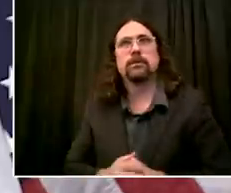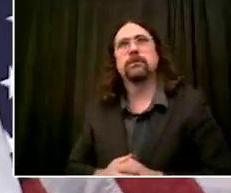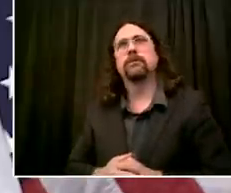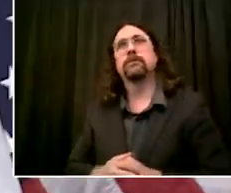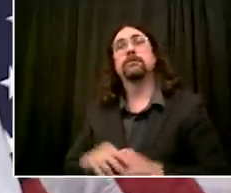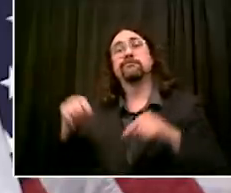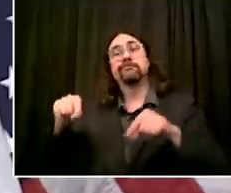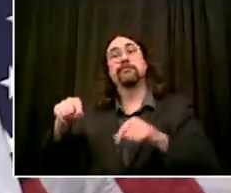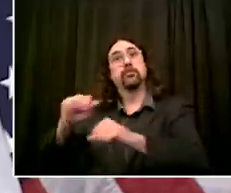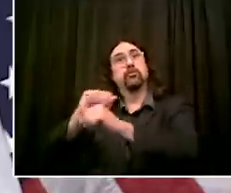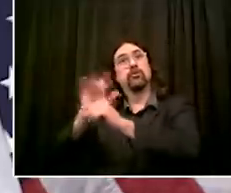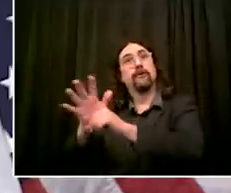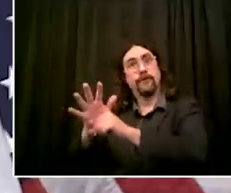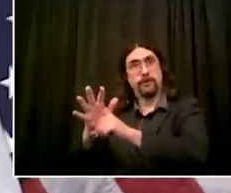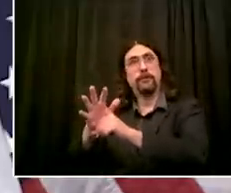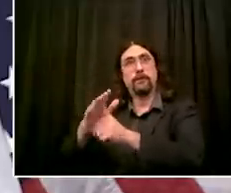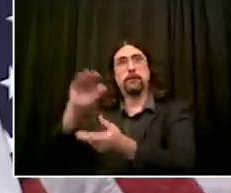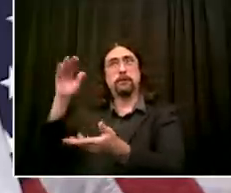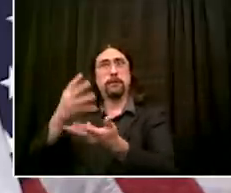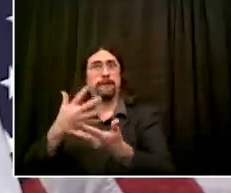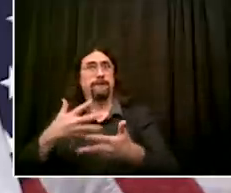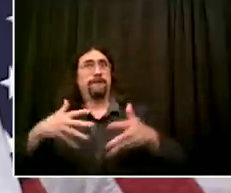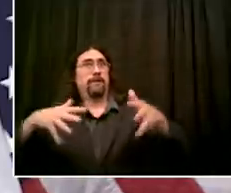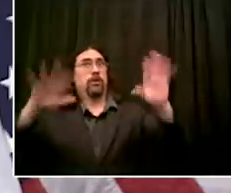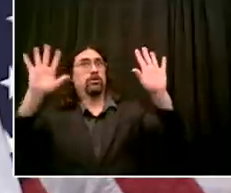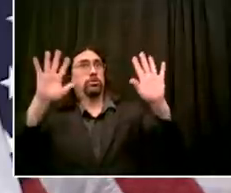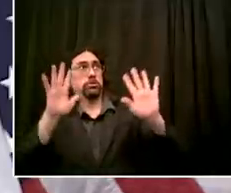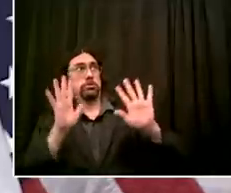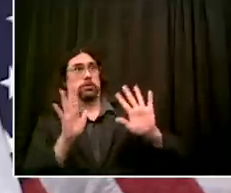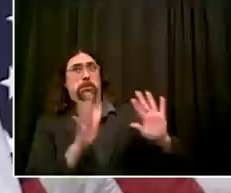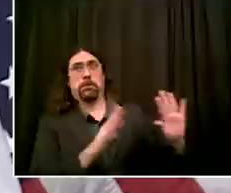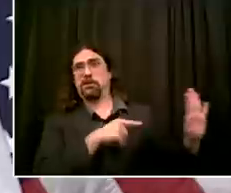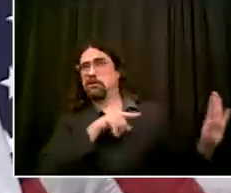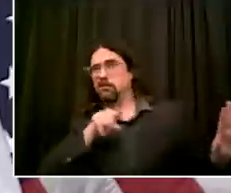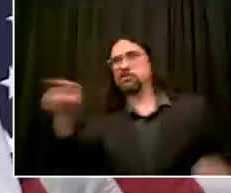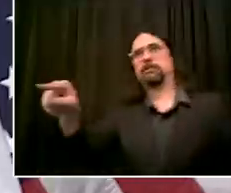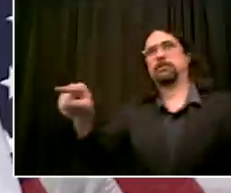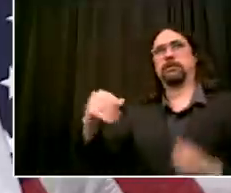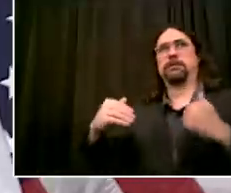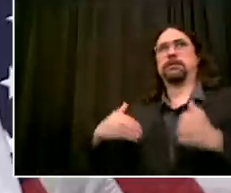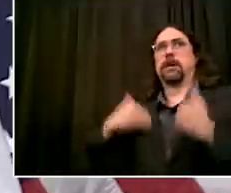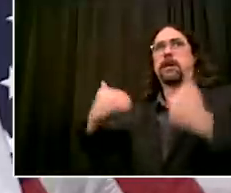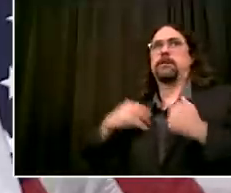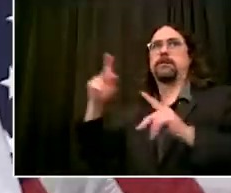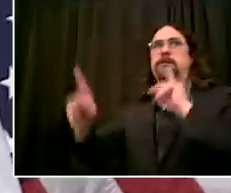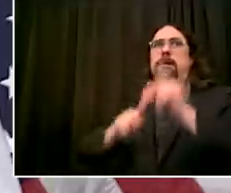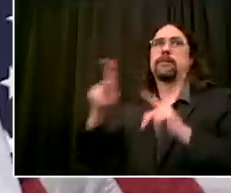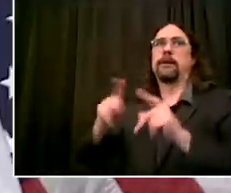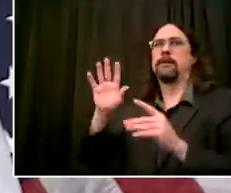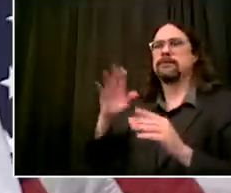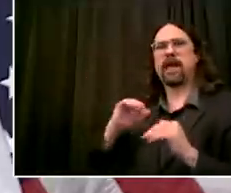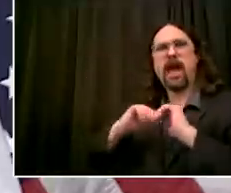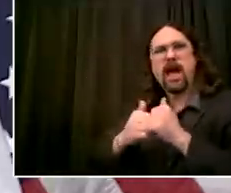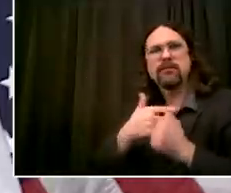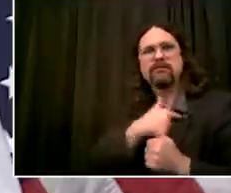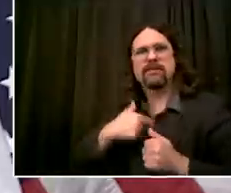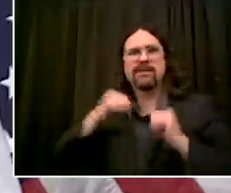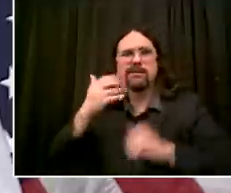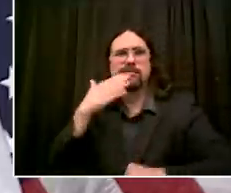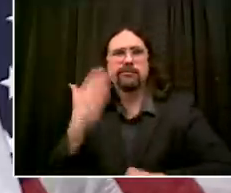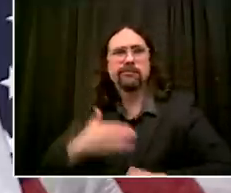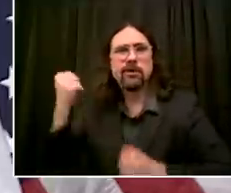we start to implement that again as we fight back this crisis, I hope people will pay attention to what he's doing. And Commissioner, I'm going to ask you to jump